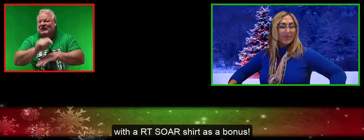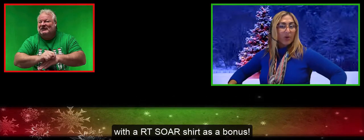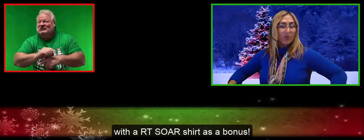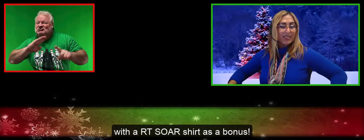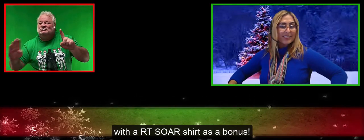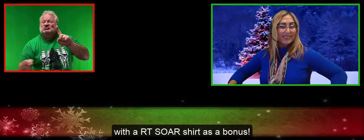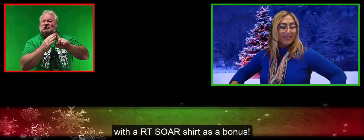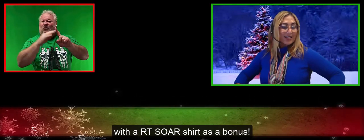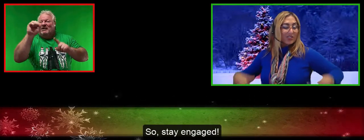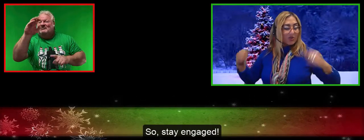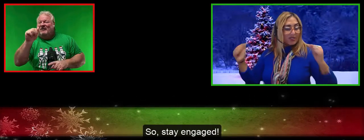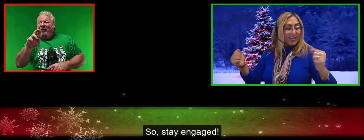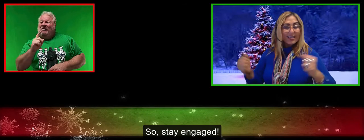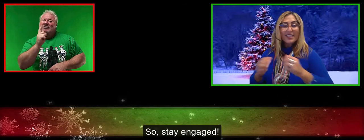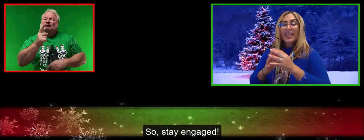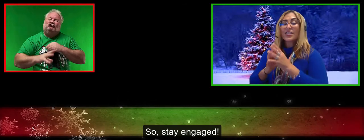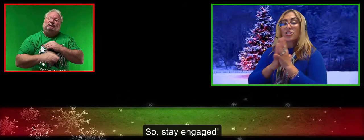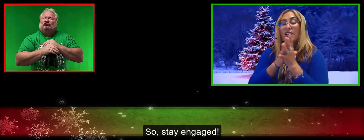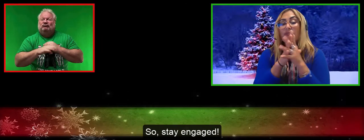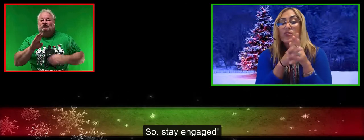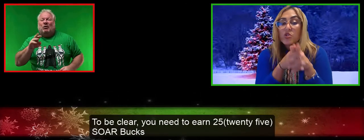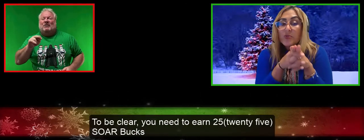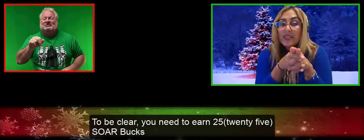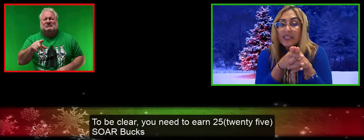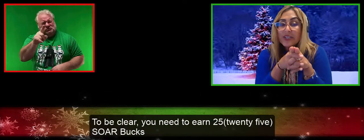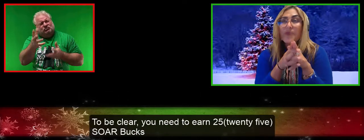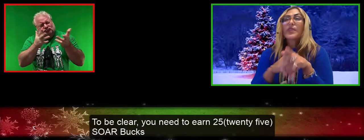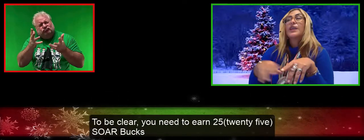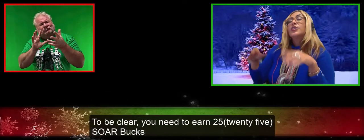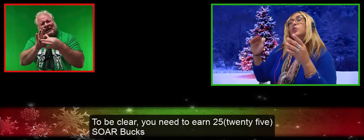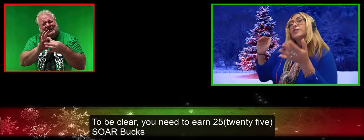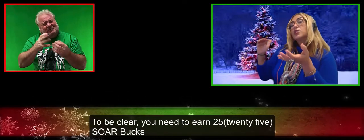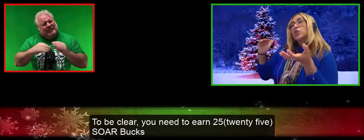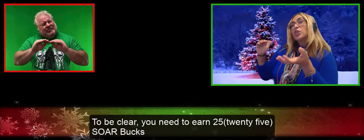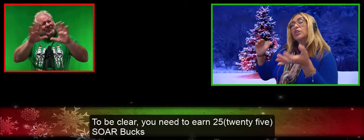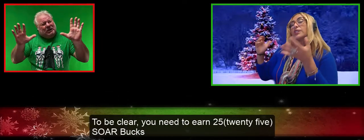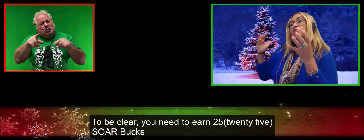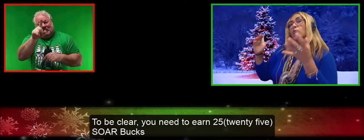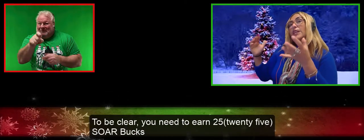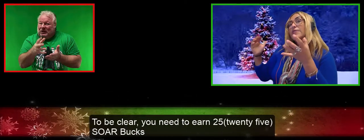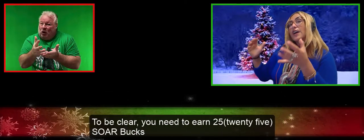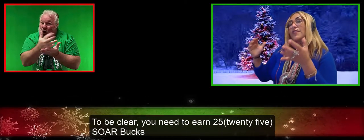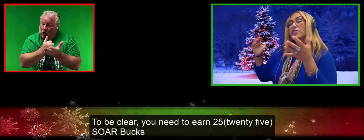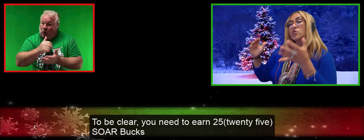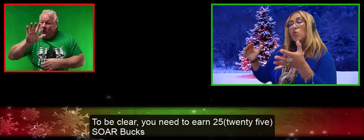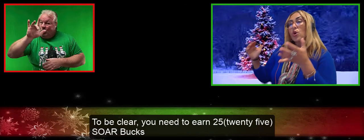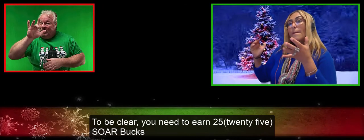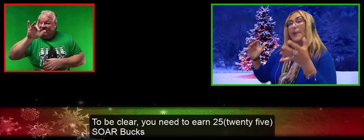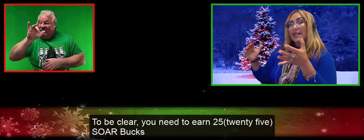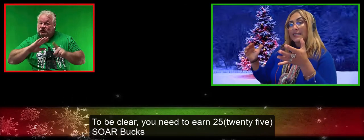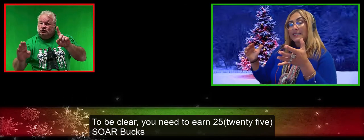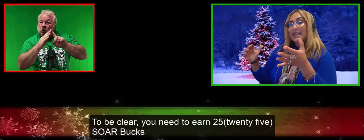as a bonus. So stay engaged. To be clear, you need to earn 25